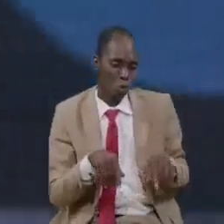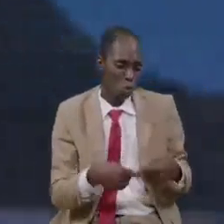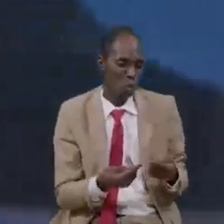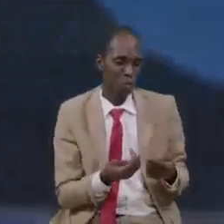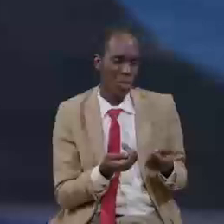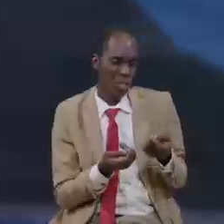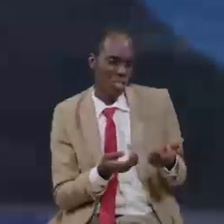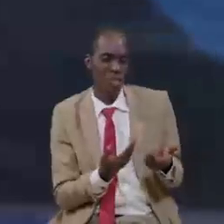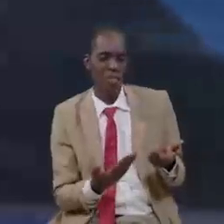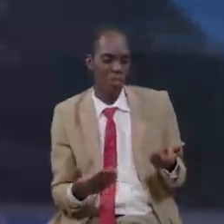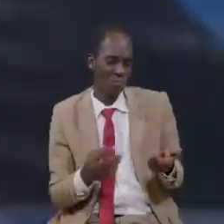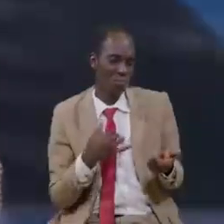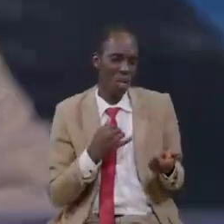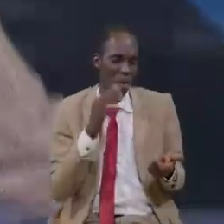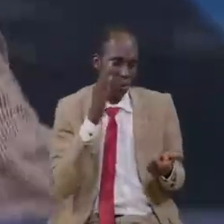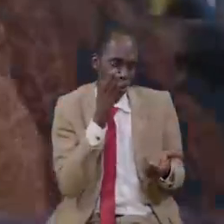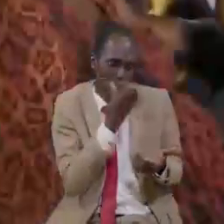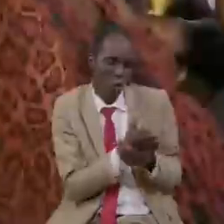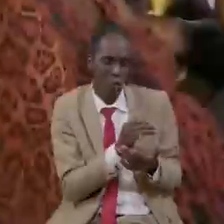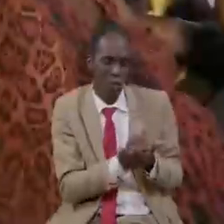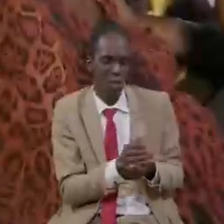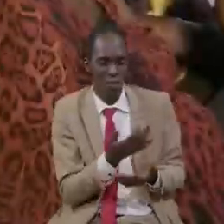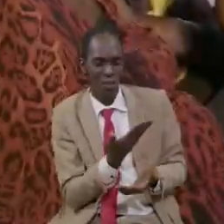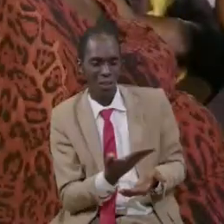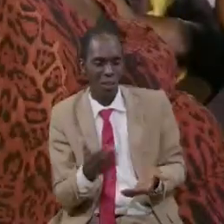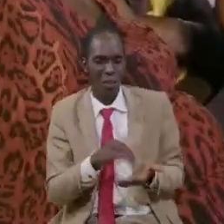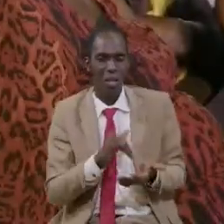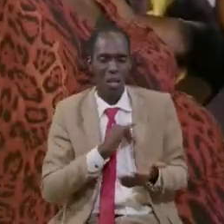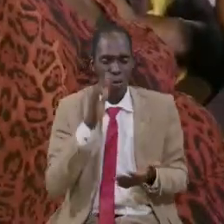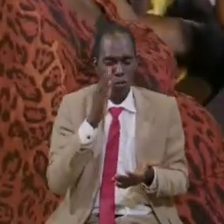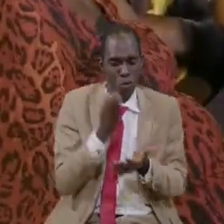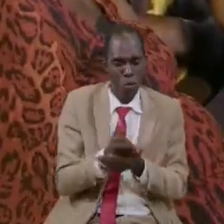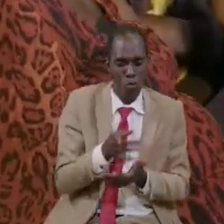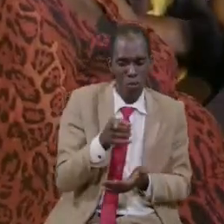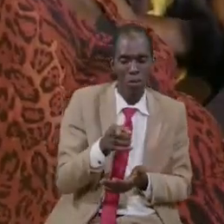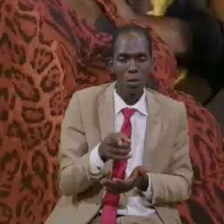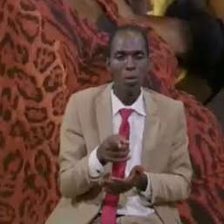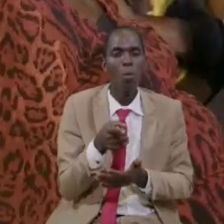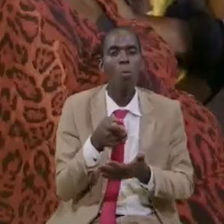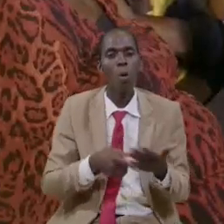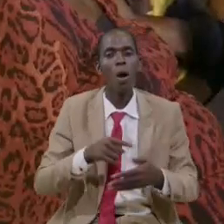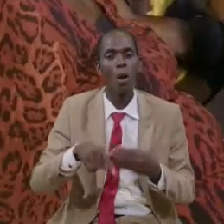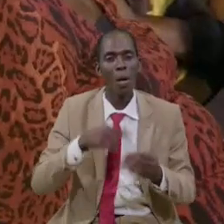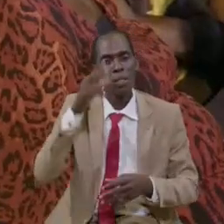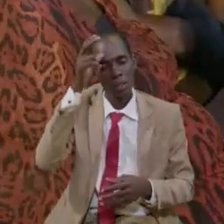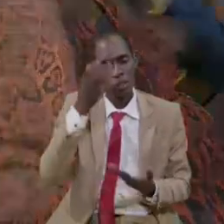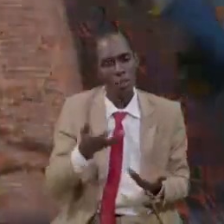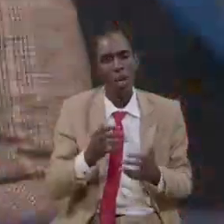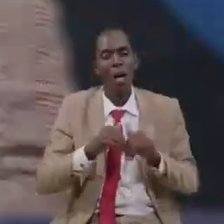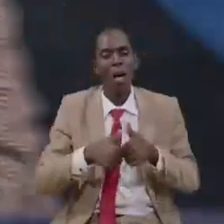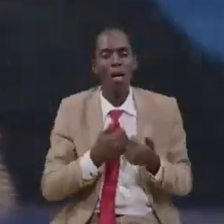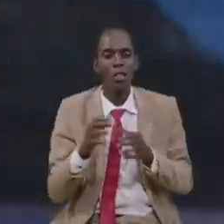do that again. I will not do that again. How about Satan? How do you get